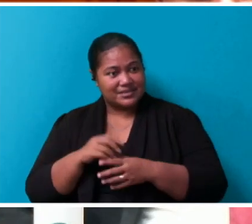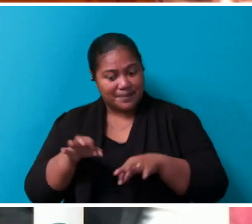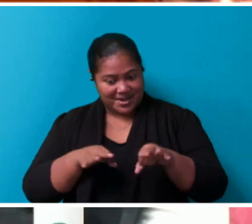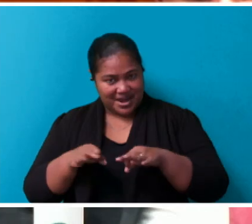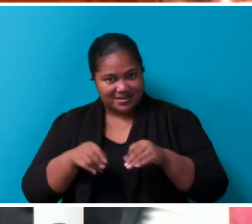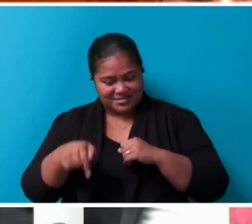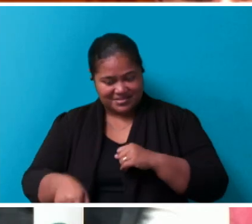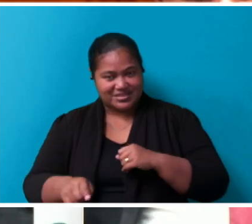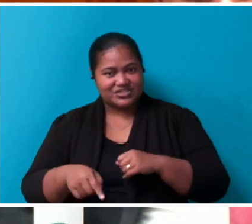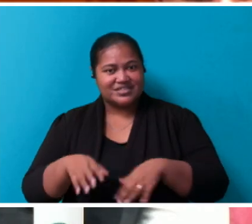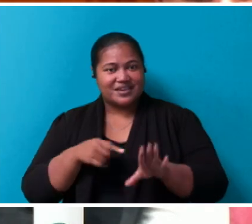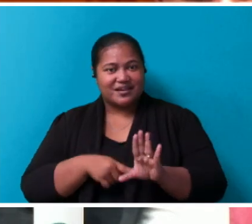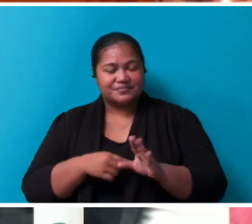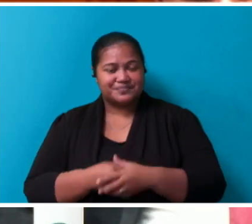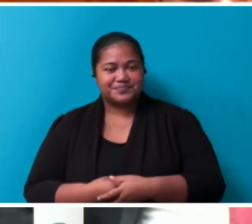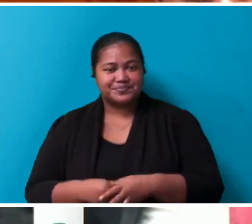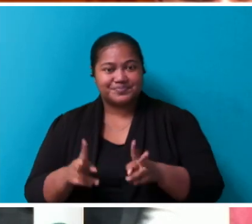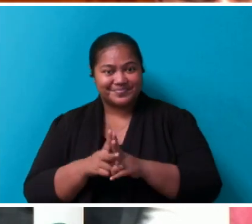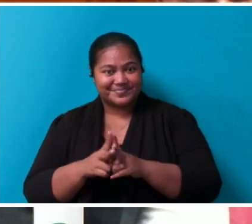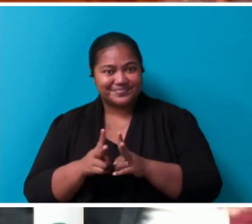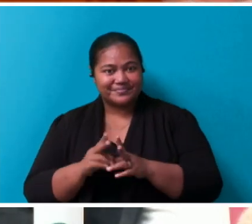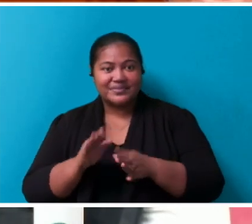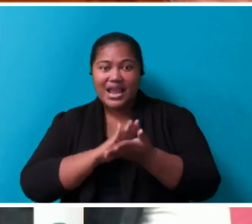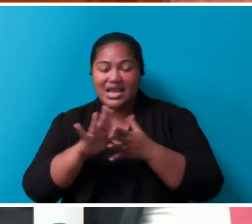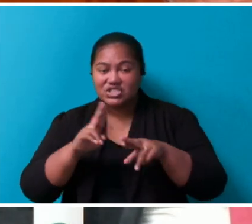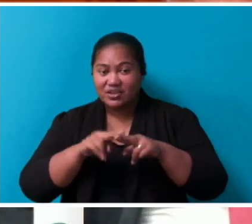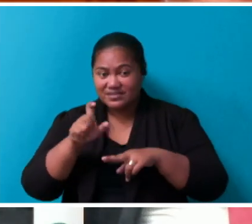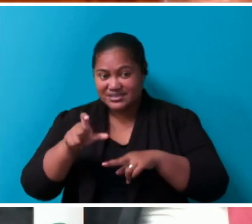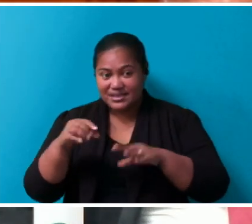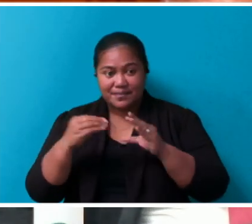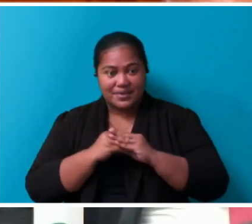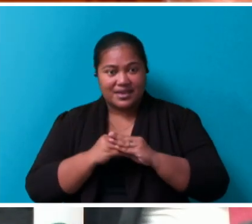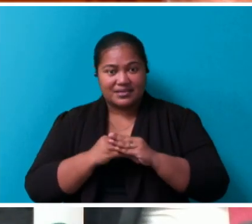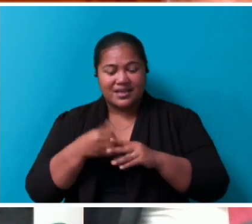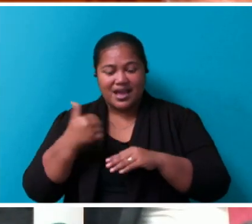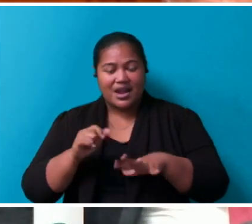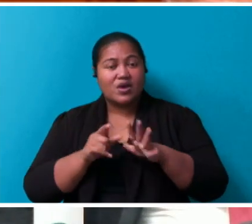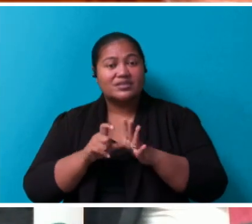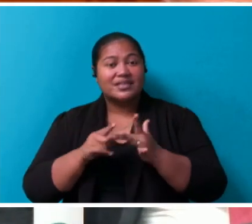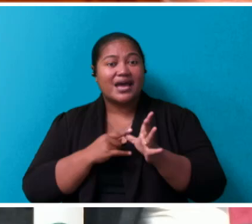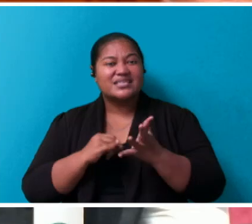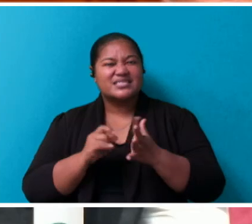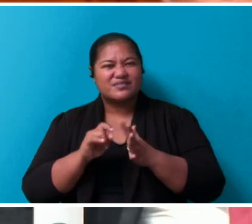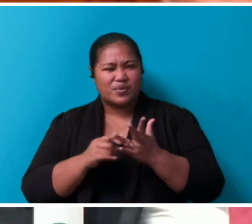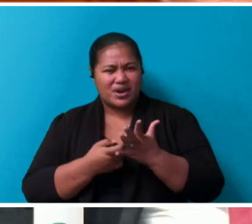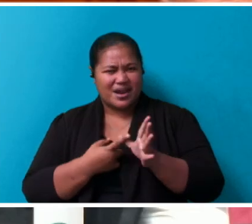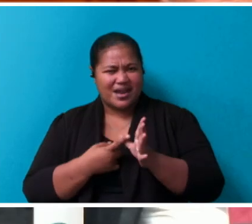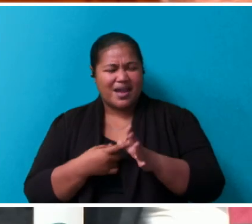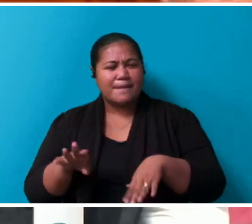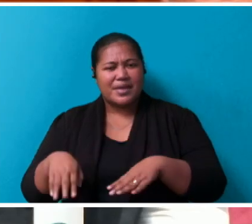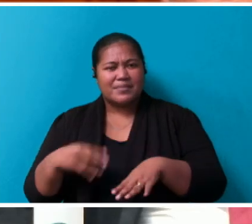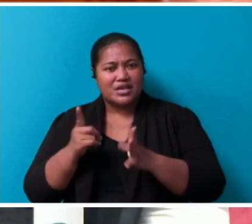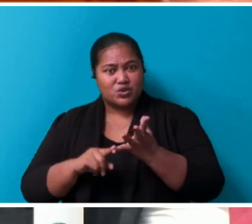this year. A partnership within HFC Bank now allows diaspora members in the U.S. to open